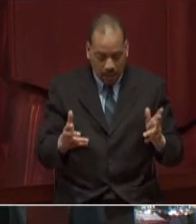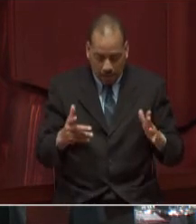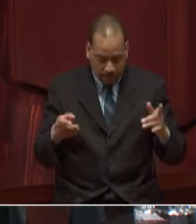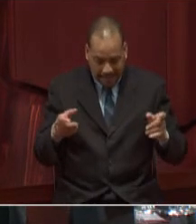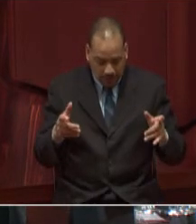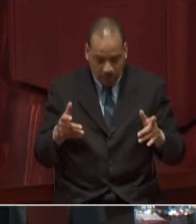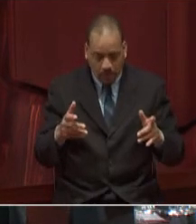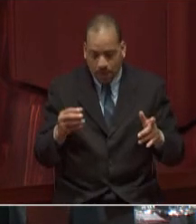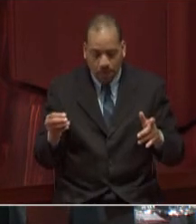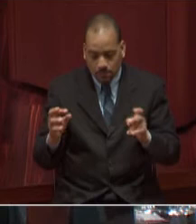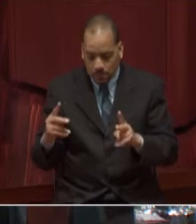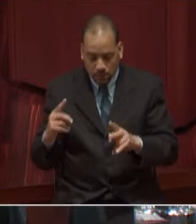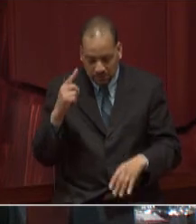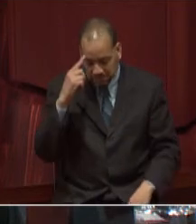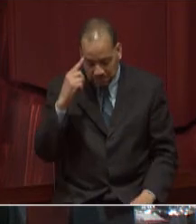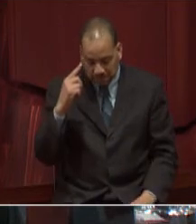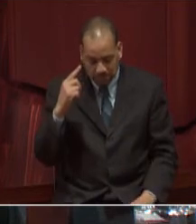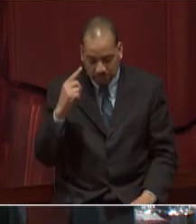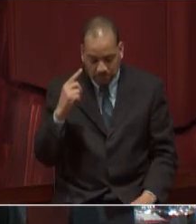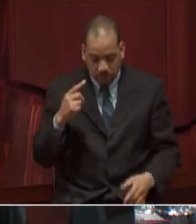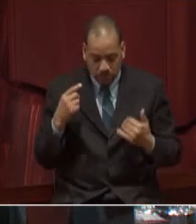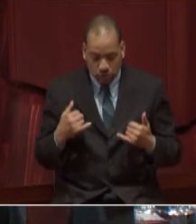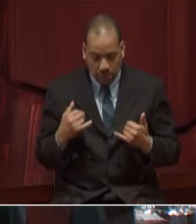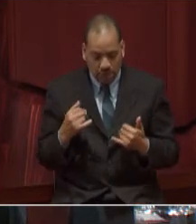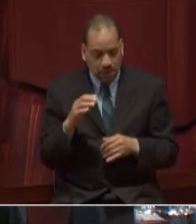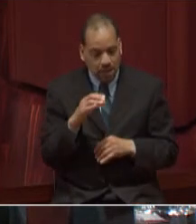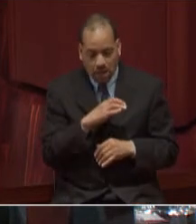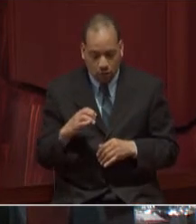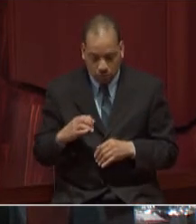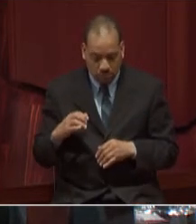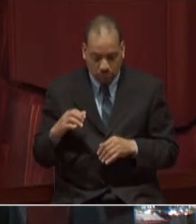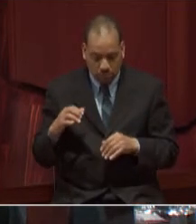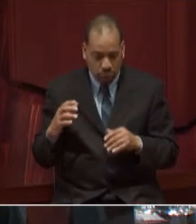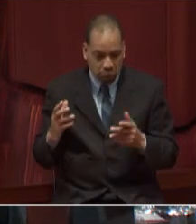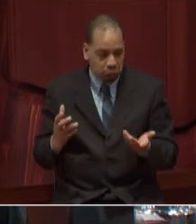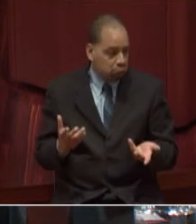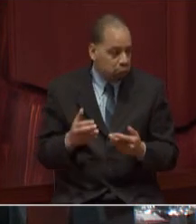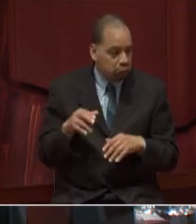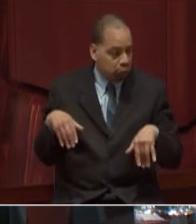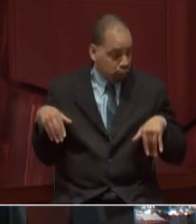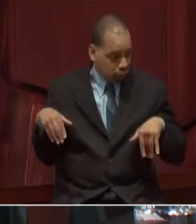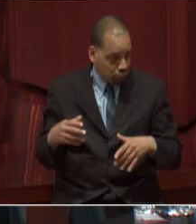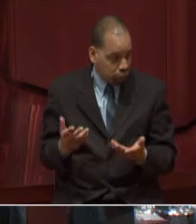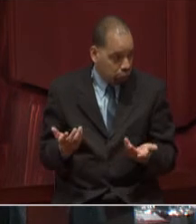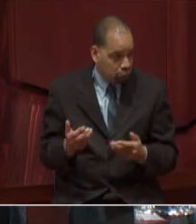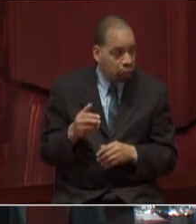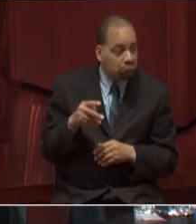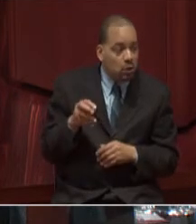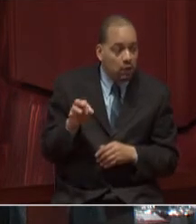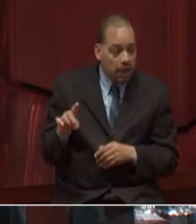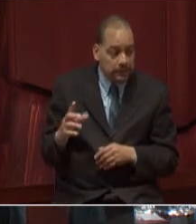manage, and people think that they're polarized today, Congress is polarized today, it was nothing like compared to those days. Right, Tom? I